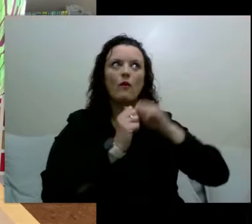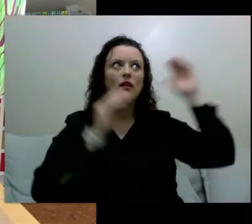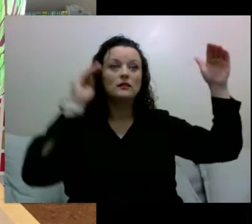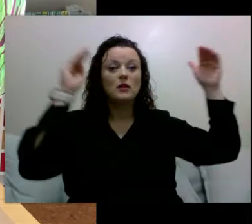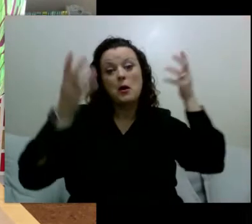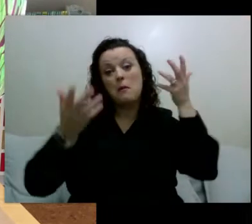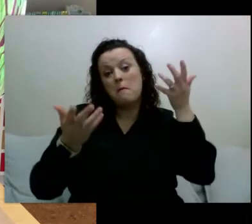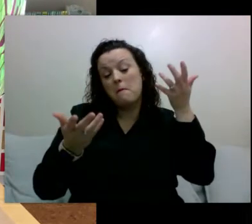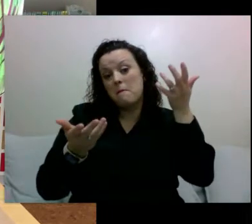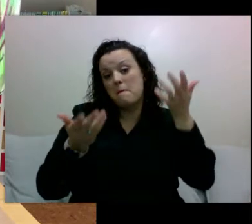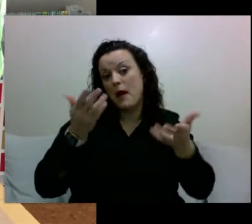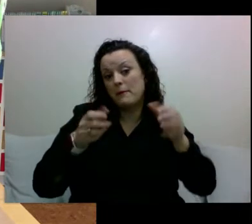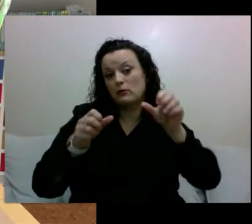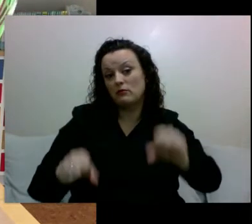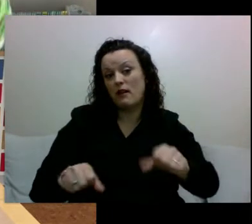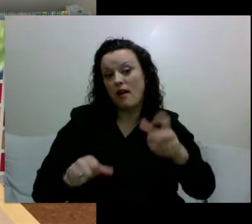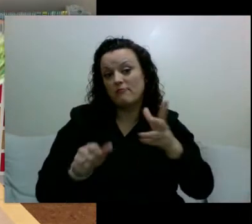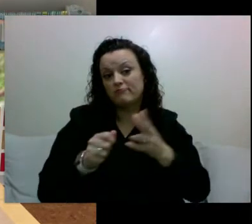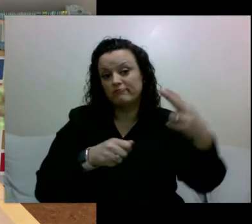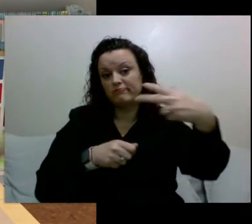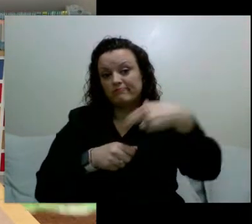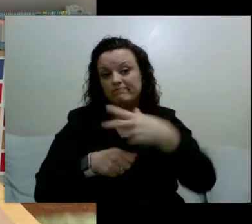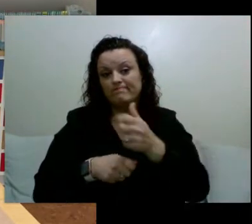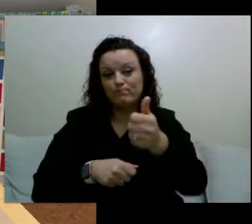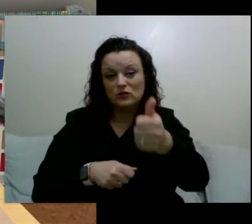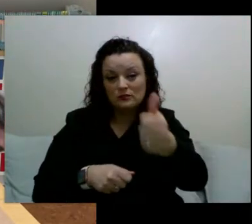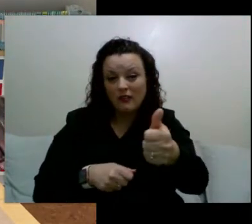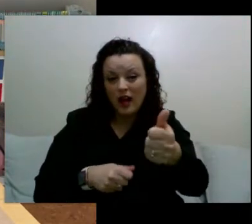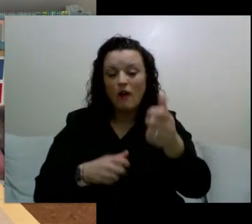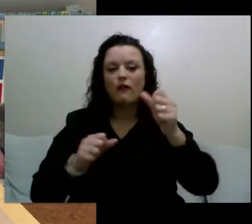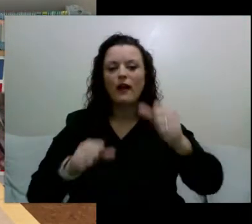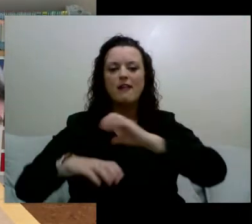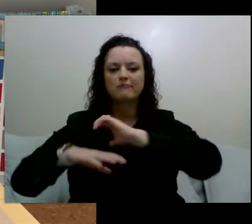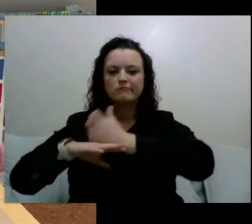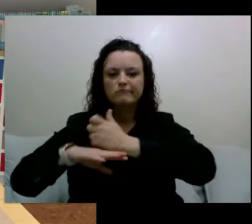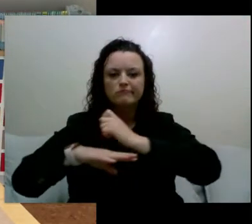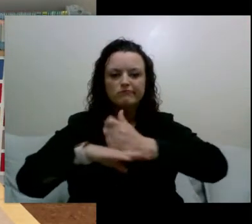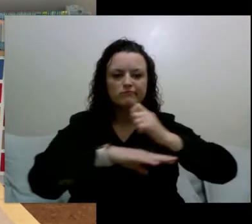own, and you could make a village.